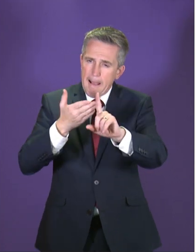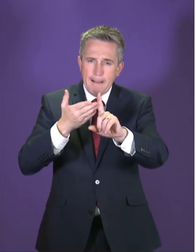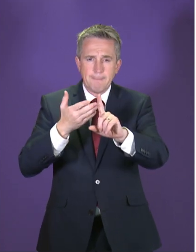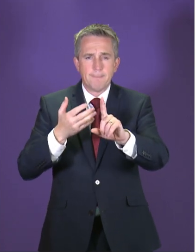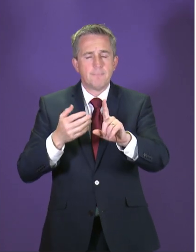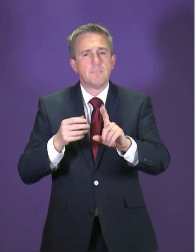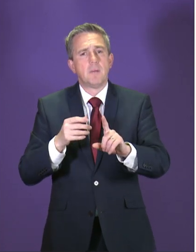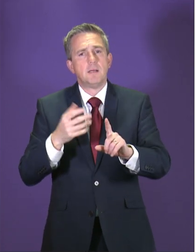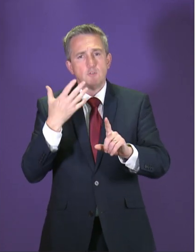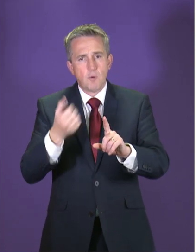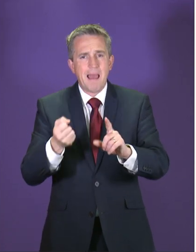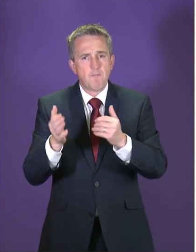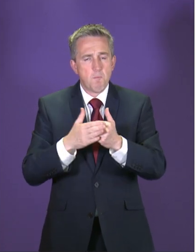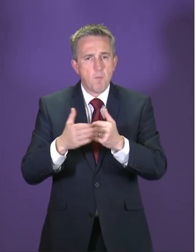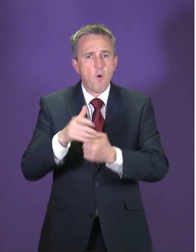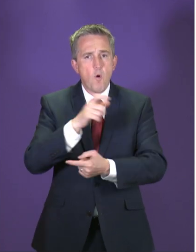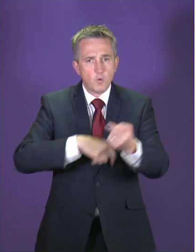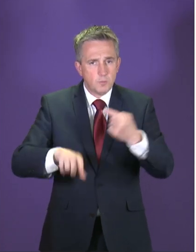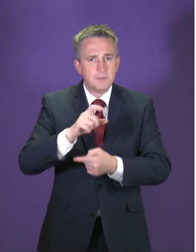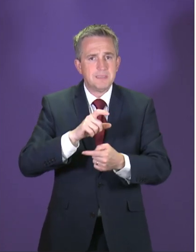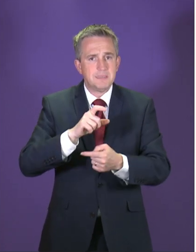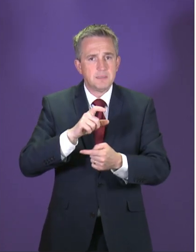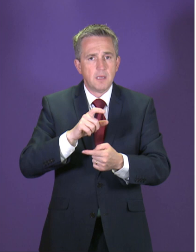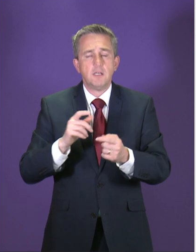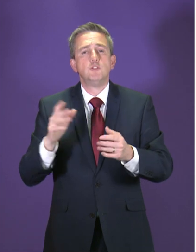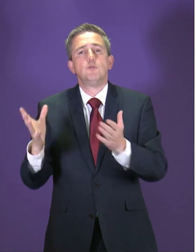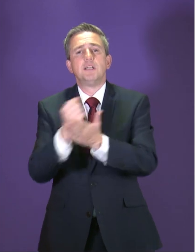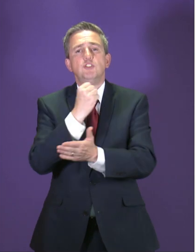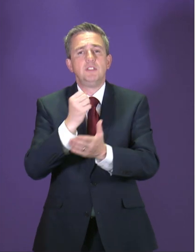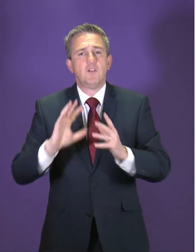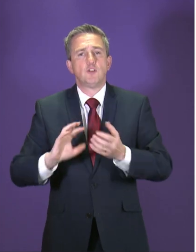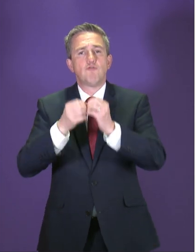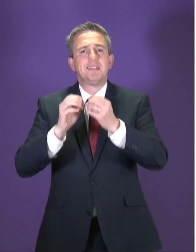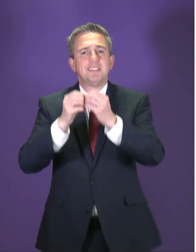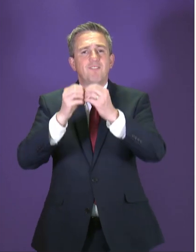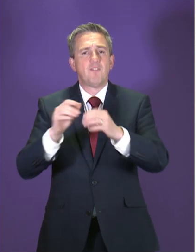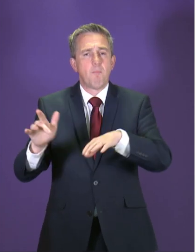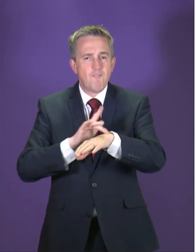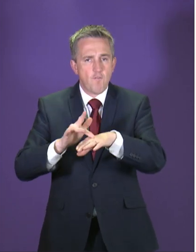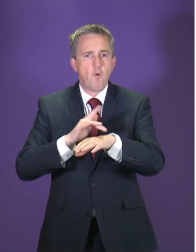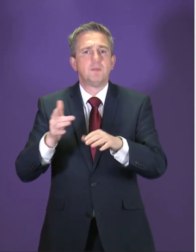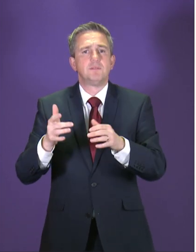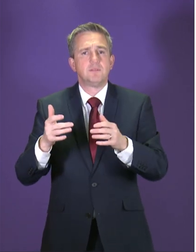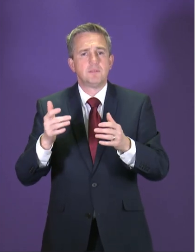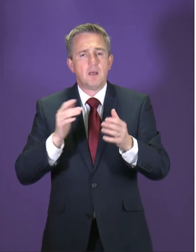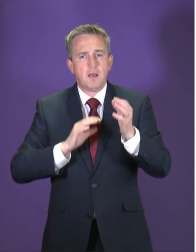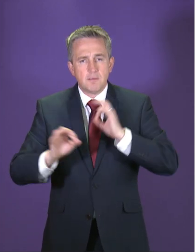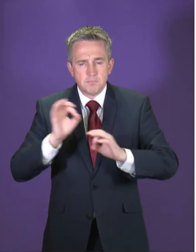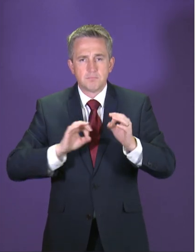communities if we want to build creative industries. That's a basic rule of